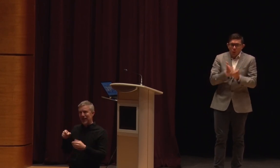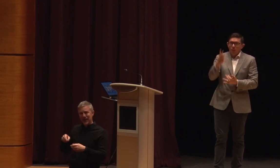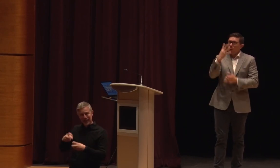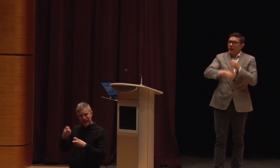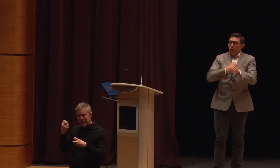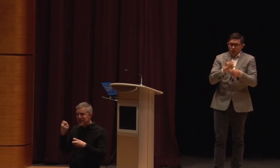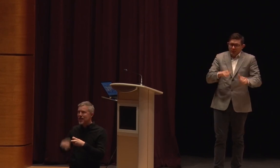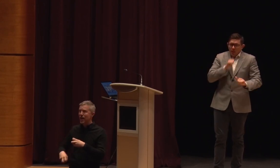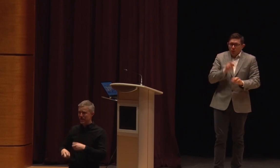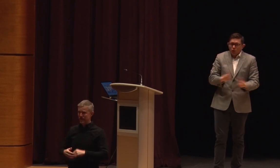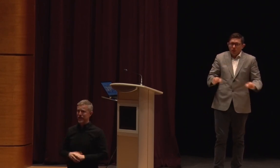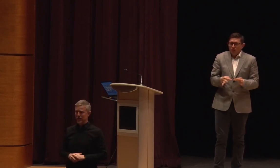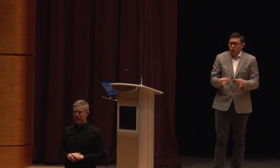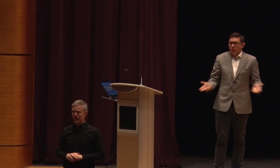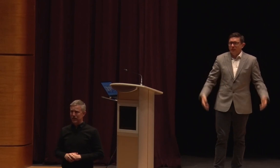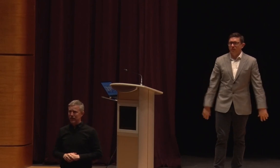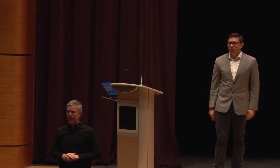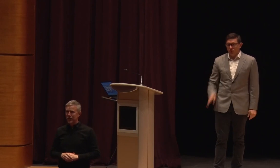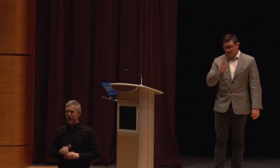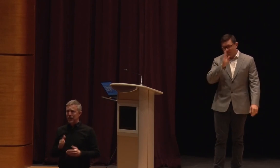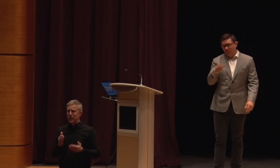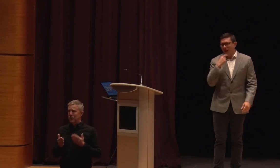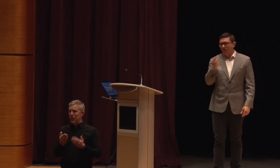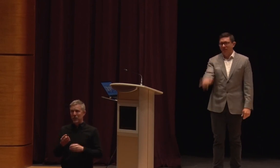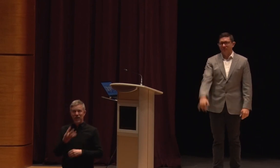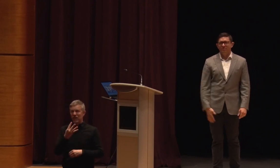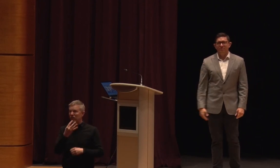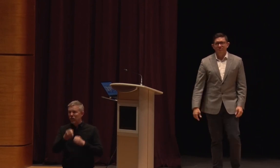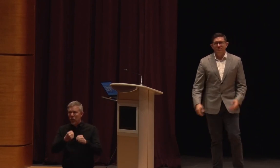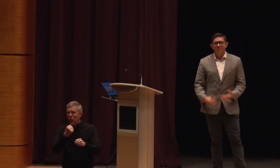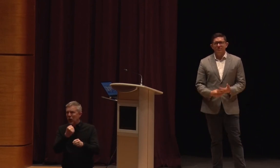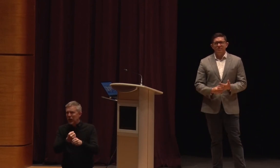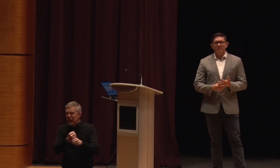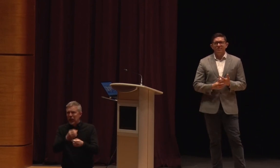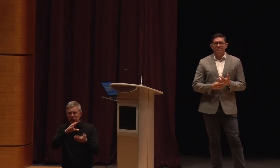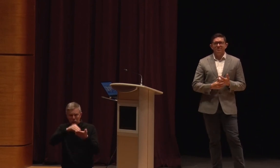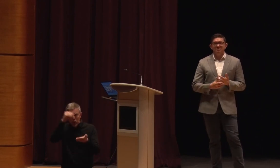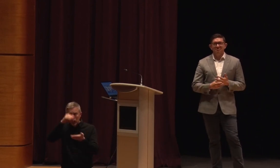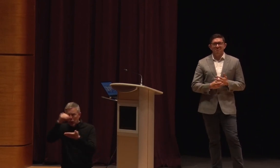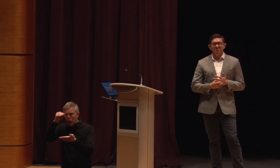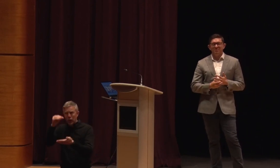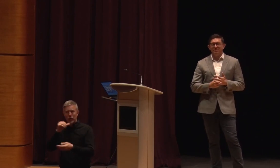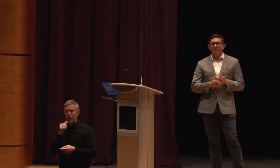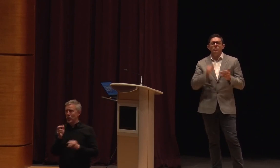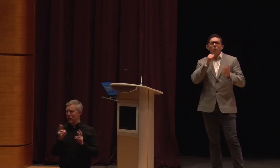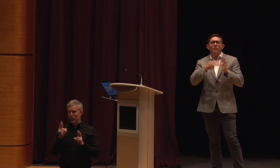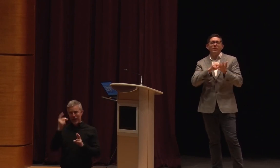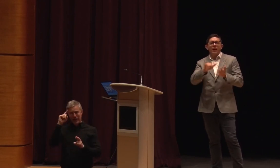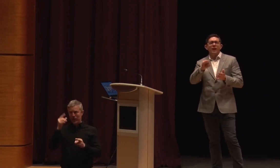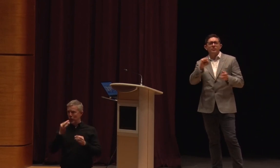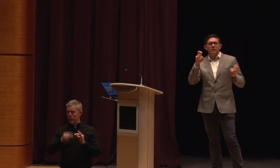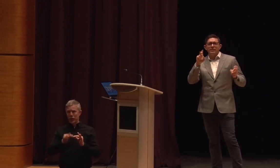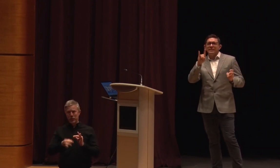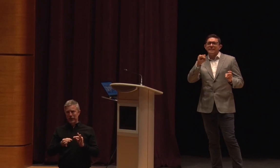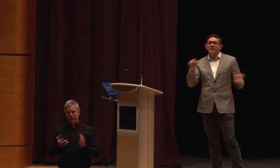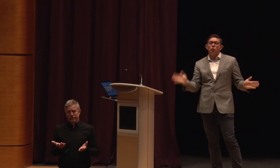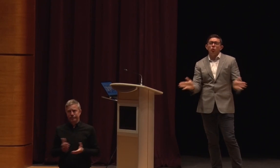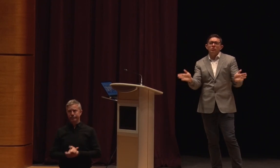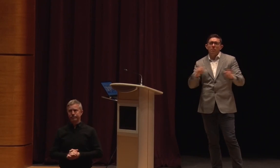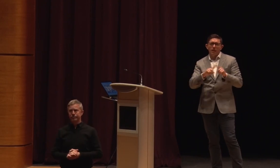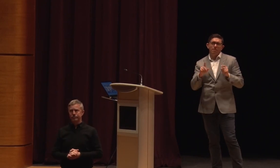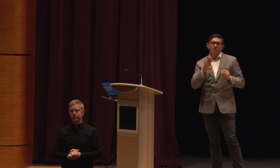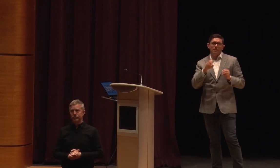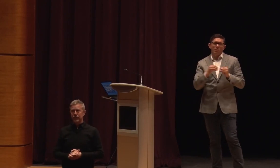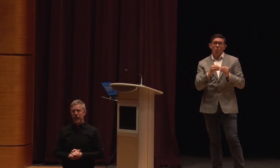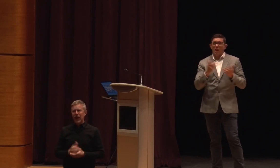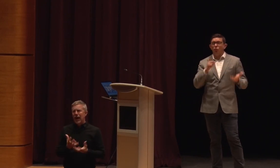tough. You know, you might go through a four-year program and you're just not ready to interpret. I come around and say that to them. You know, I don't mean